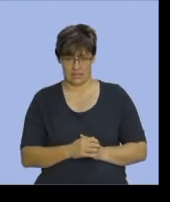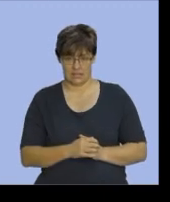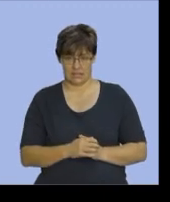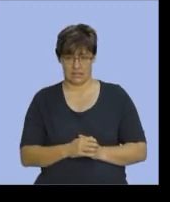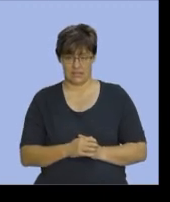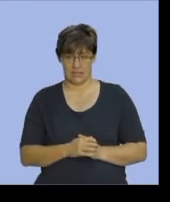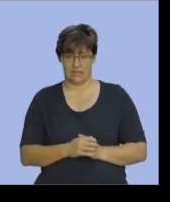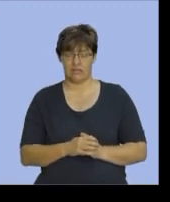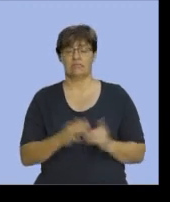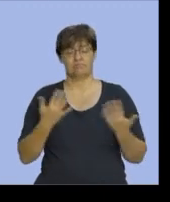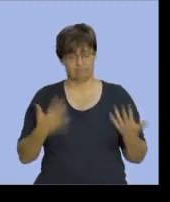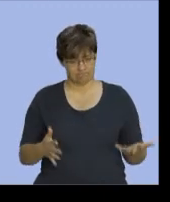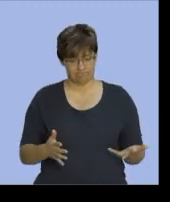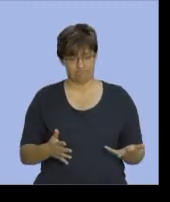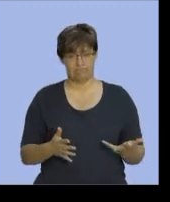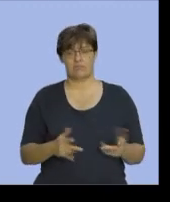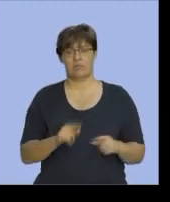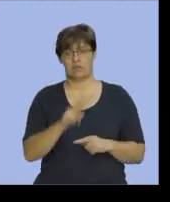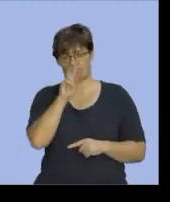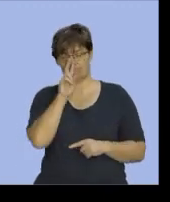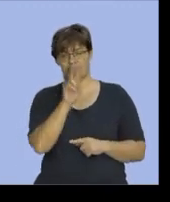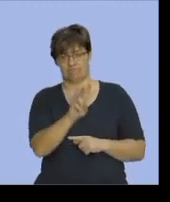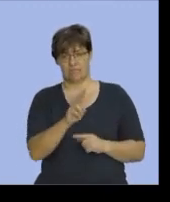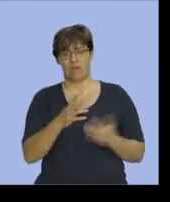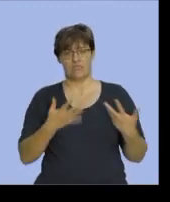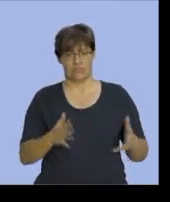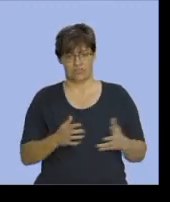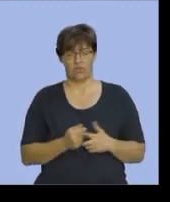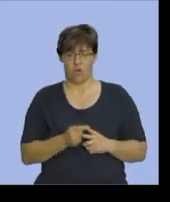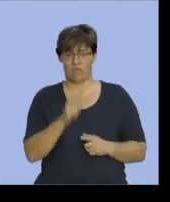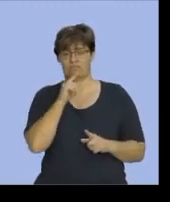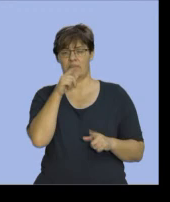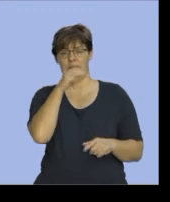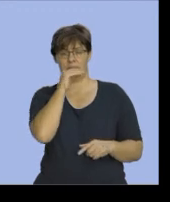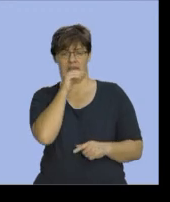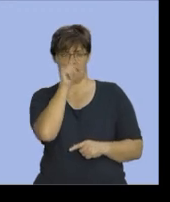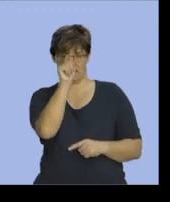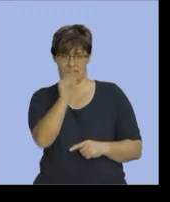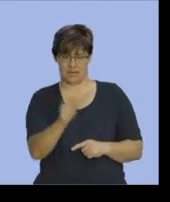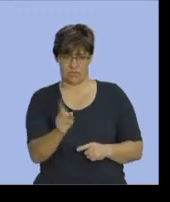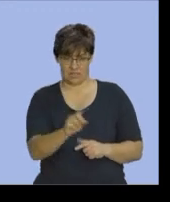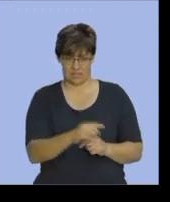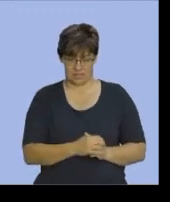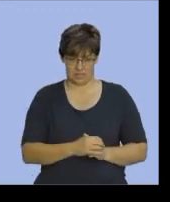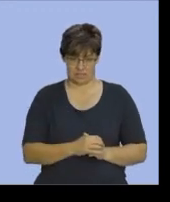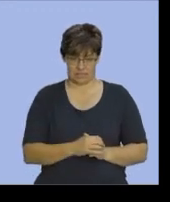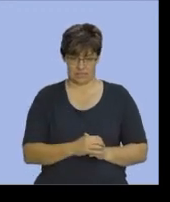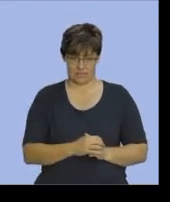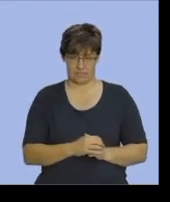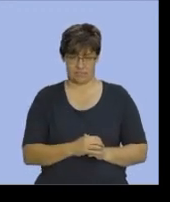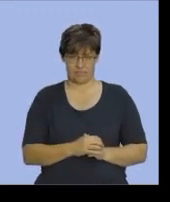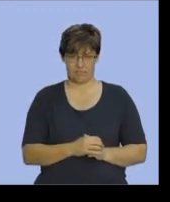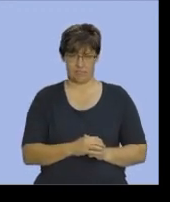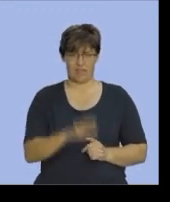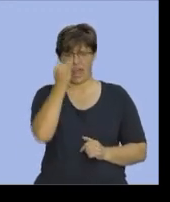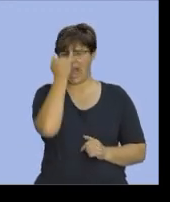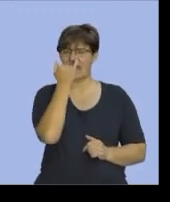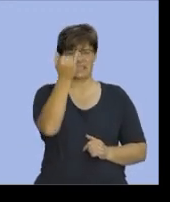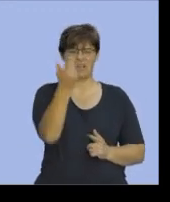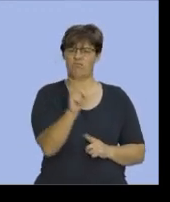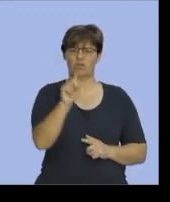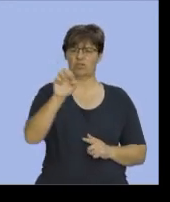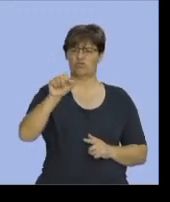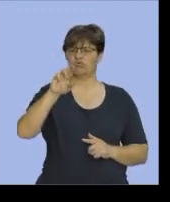y over x. And that's what we're then going to say as the definitions. Now, the